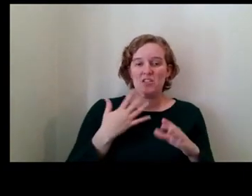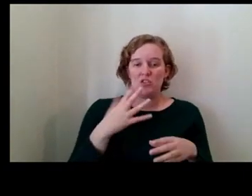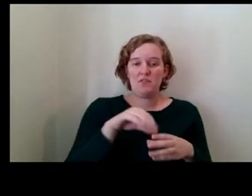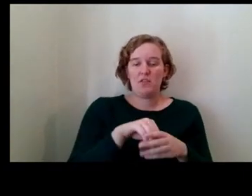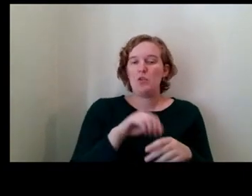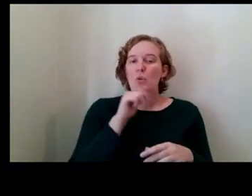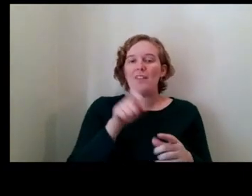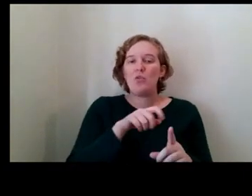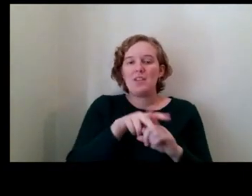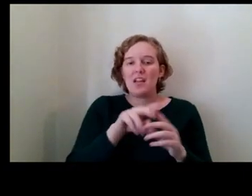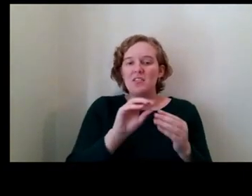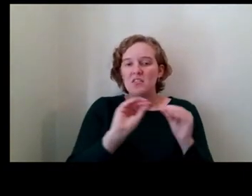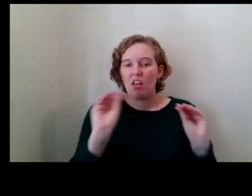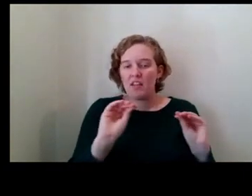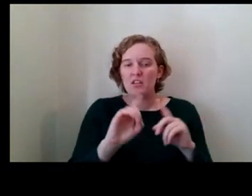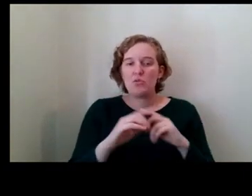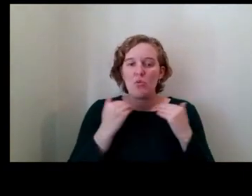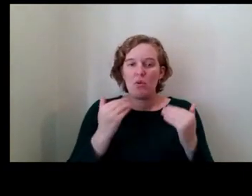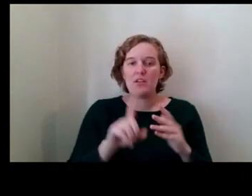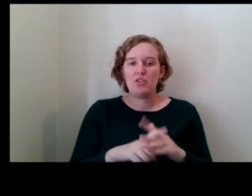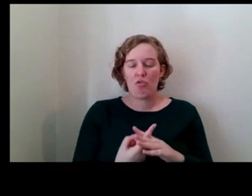attach anything to get going.